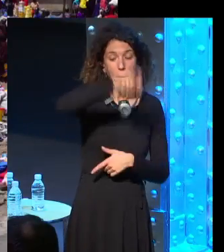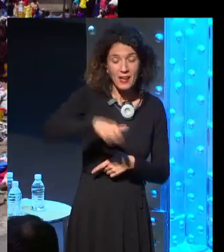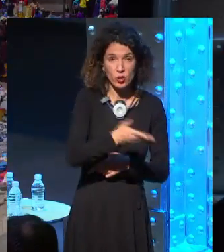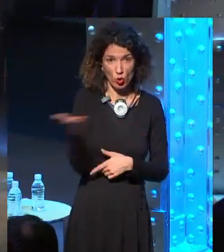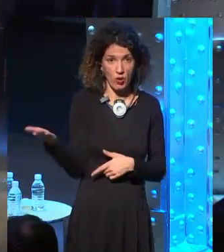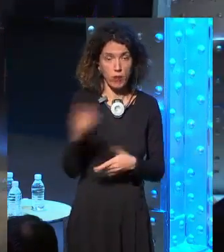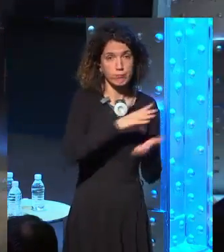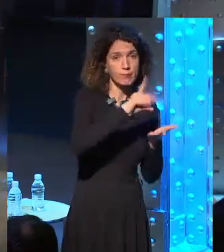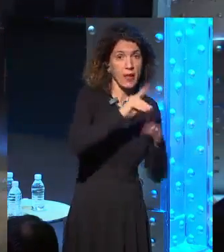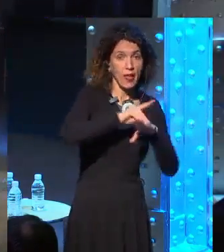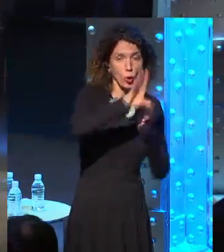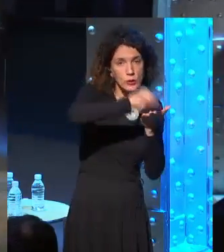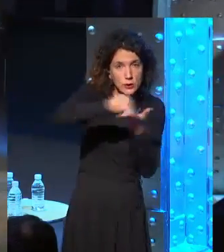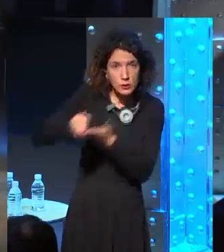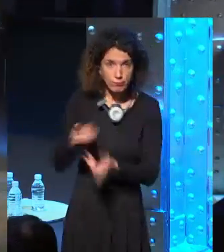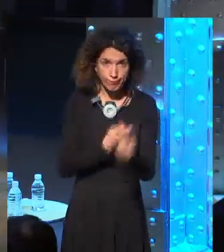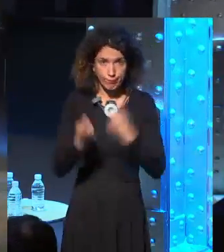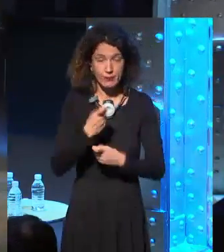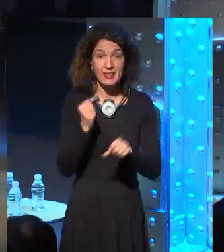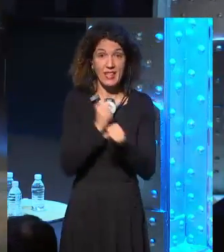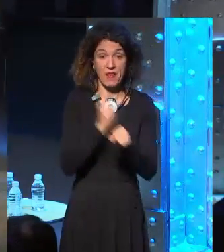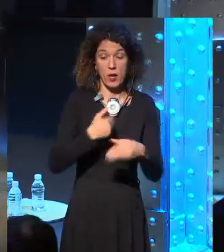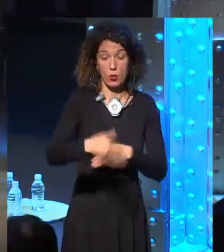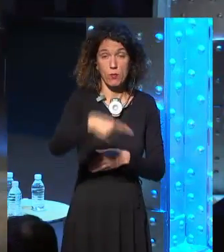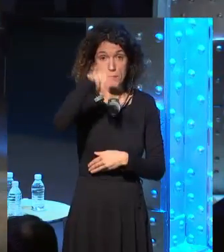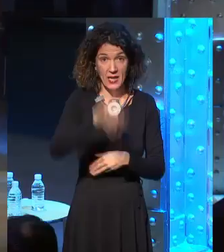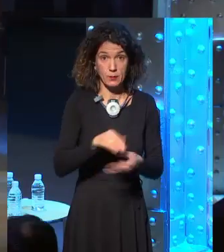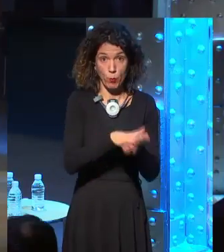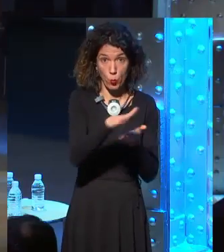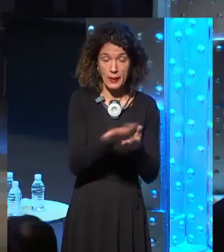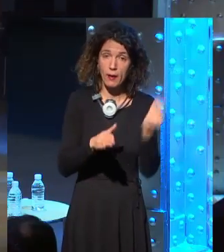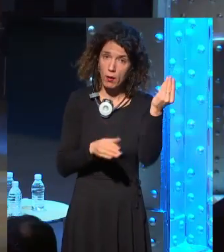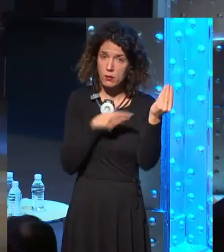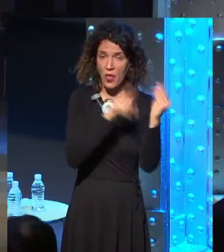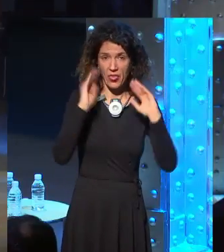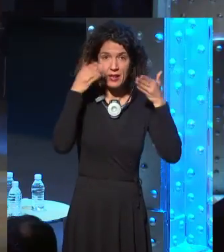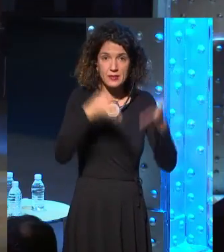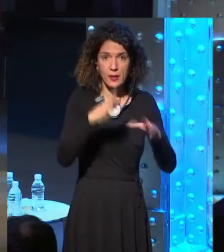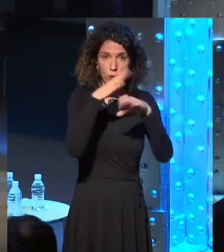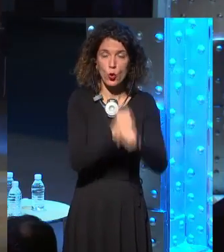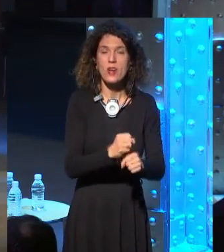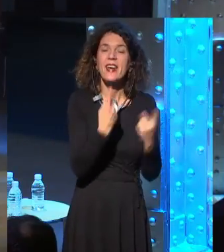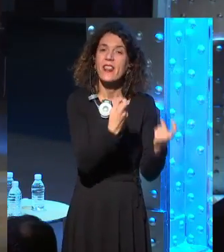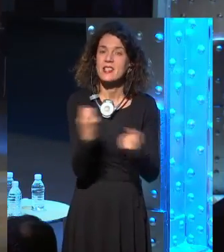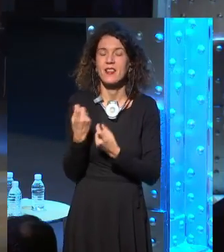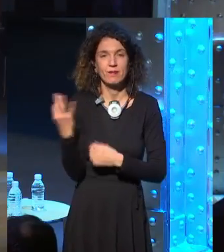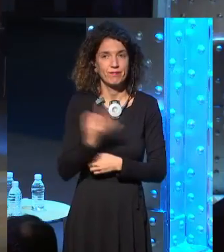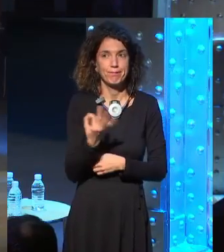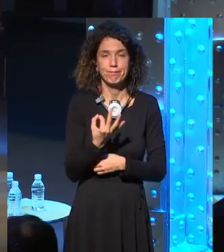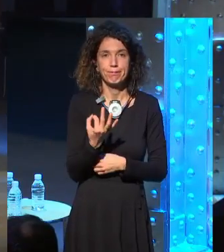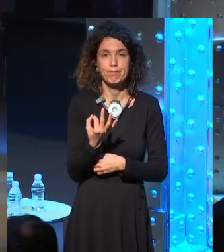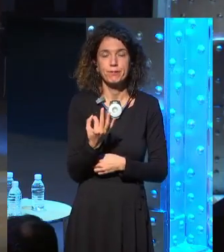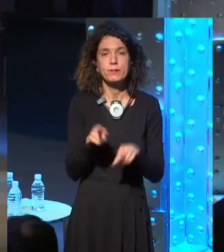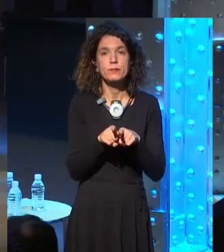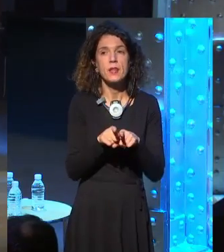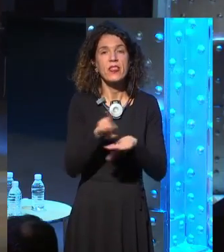So in this work that we are about to publish next month, we are focusing on the need for nuanced data. We need